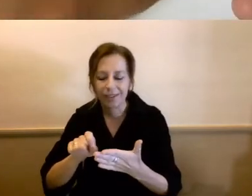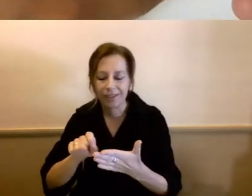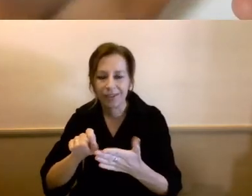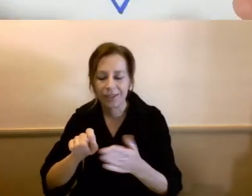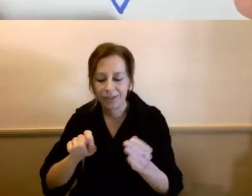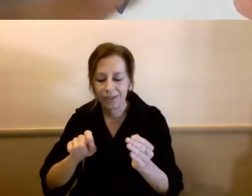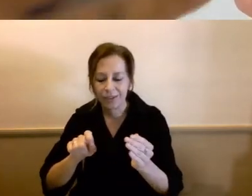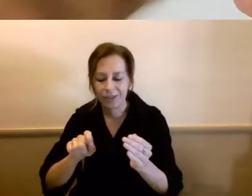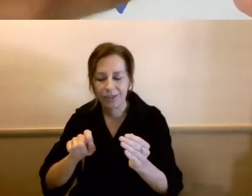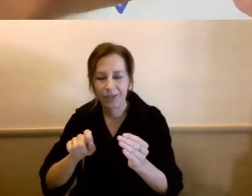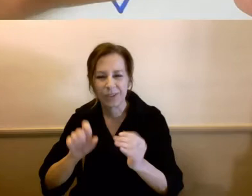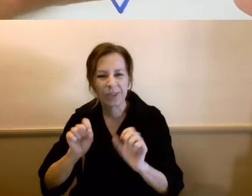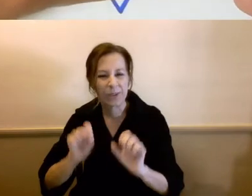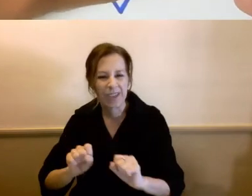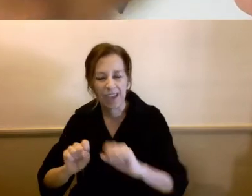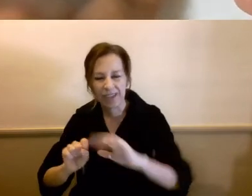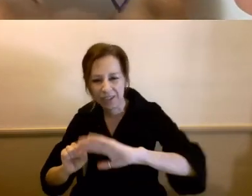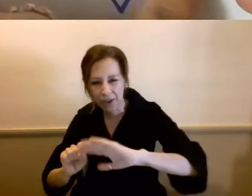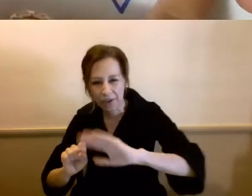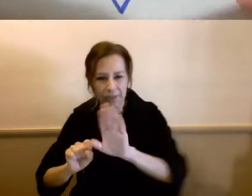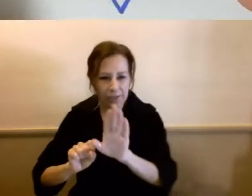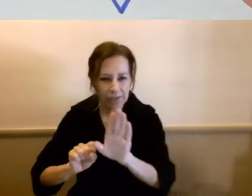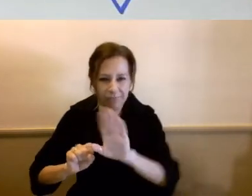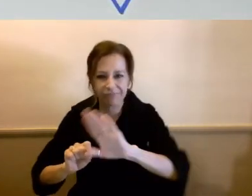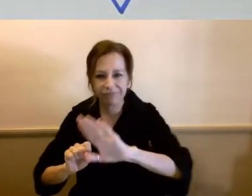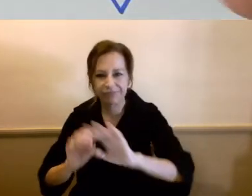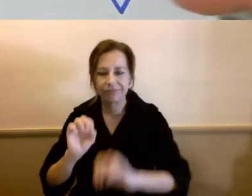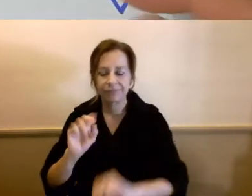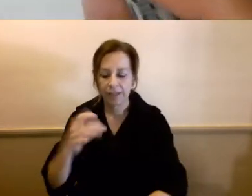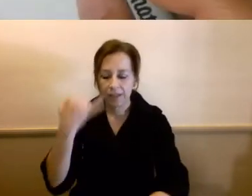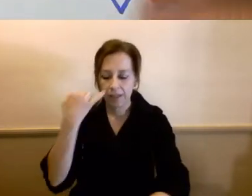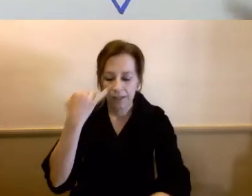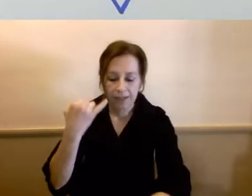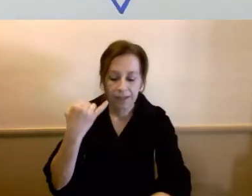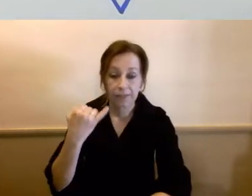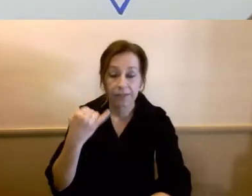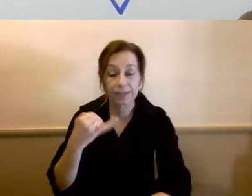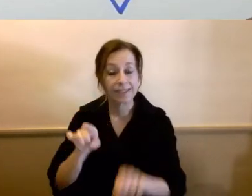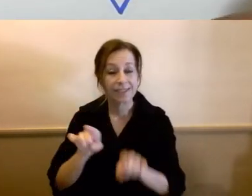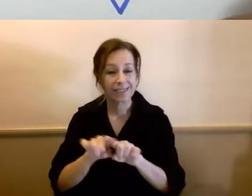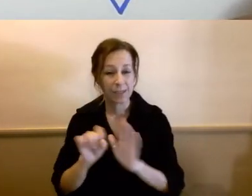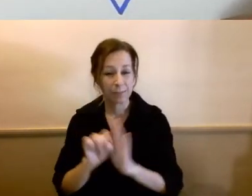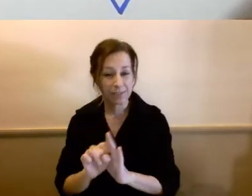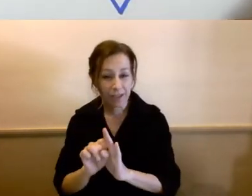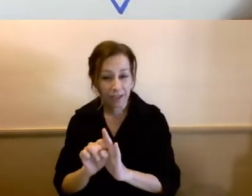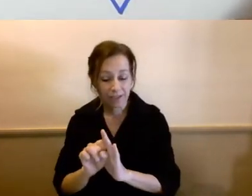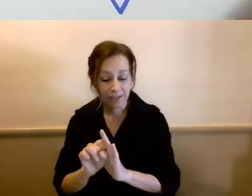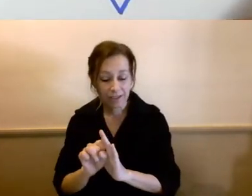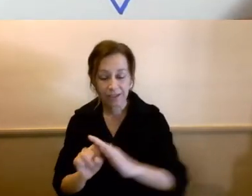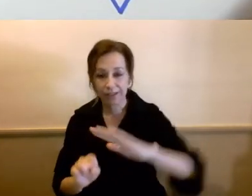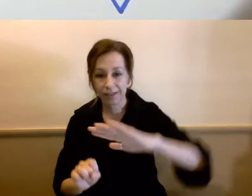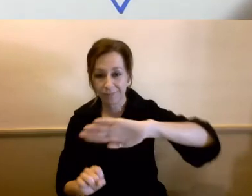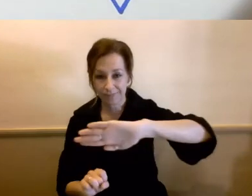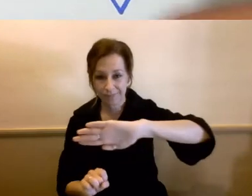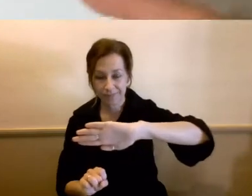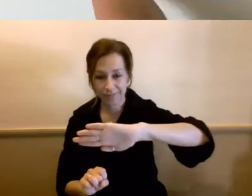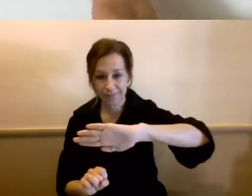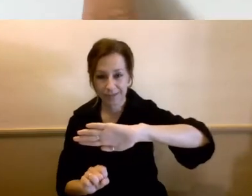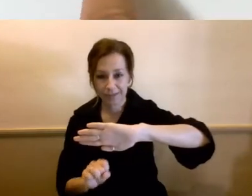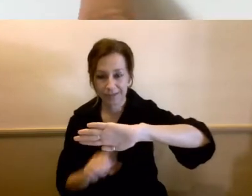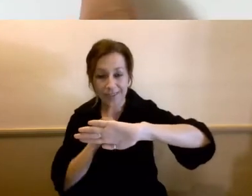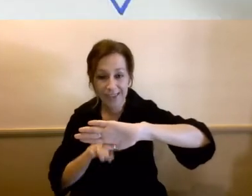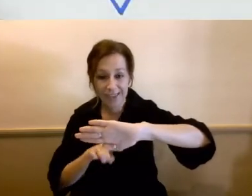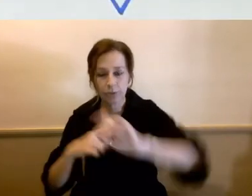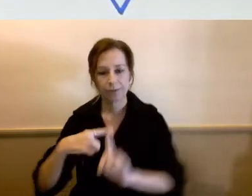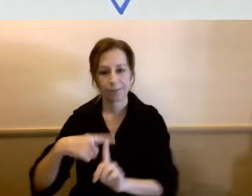your fingers to move, to cover some of those signs up. So if they're the same sign, cover up the two signs that are the